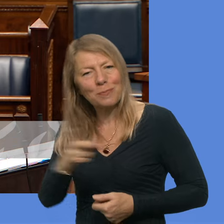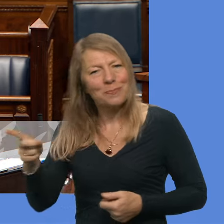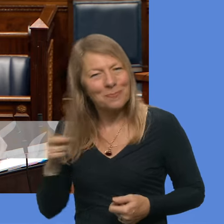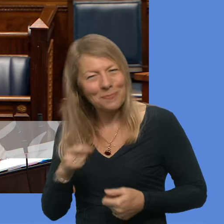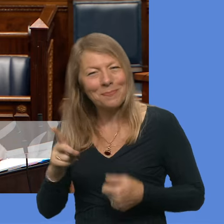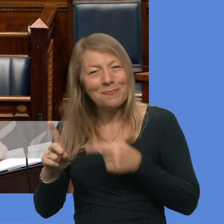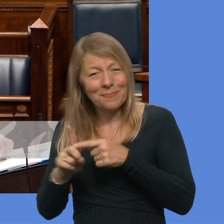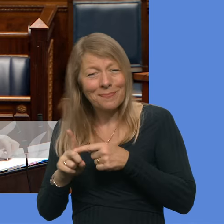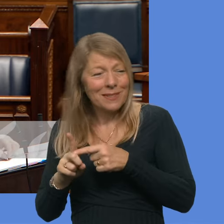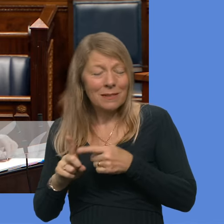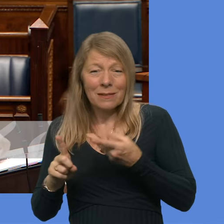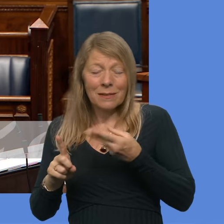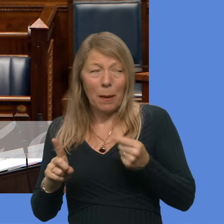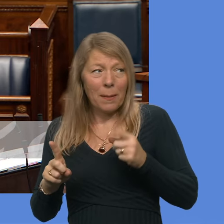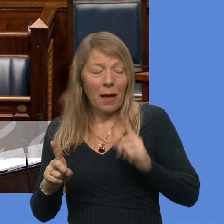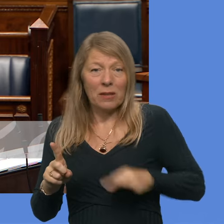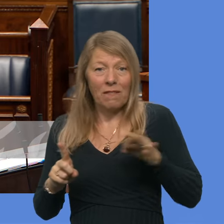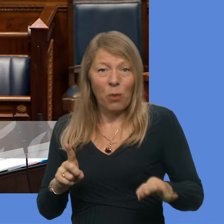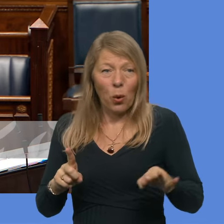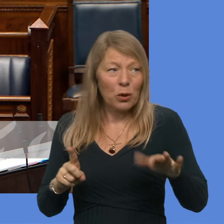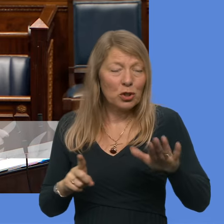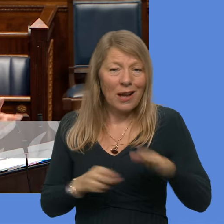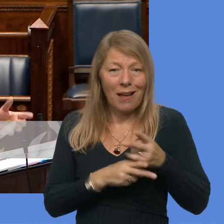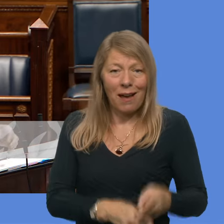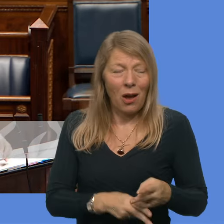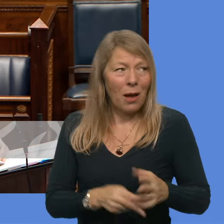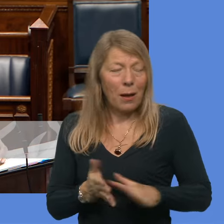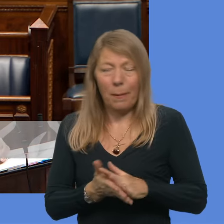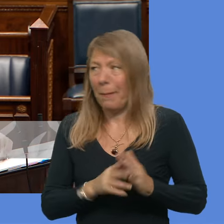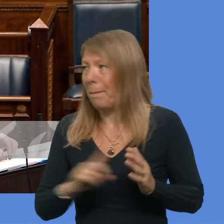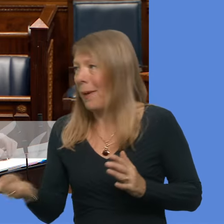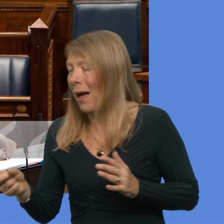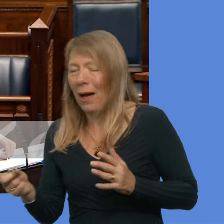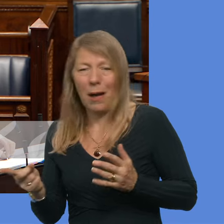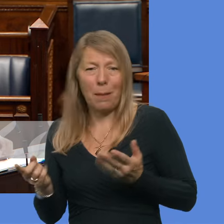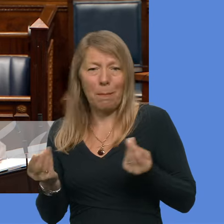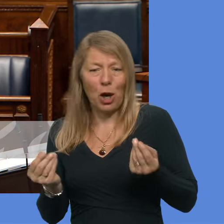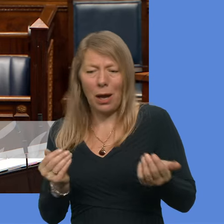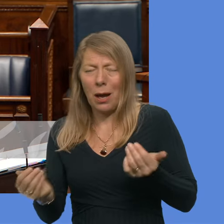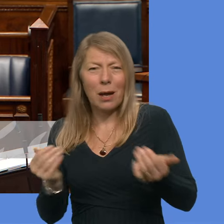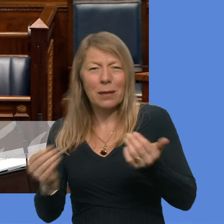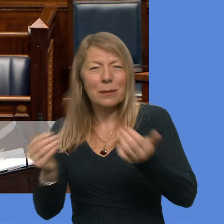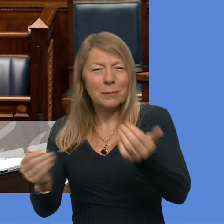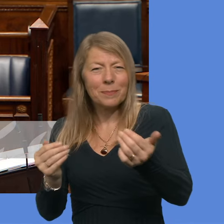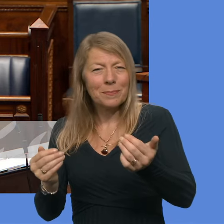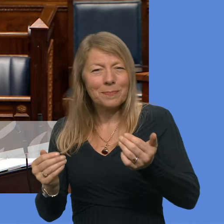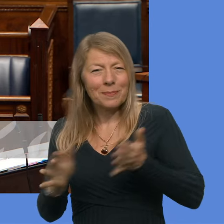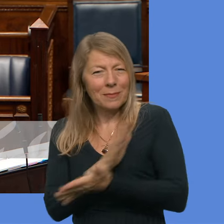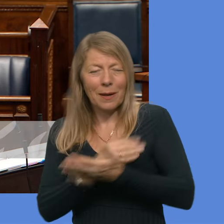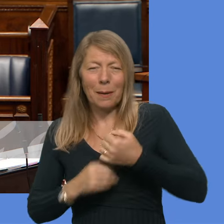childcare means that many people who have that responsibility can't leave that and go back into work, because it's a detriment to their own